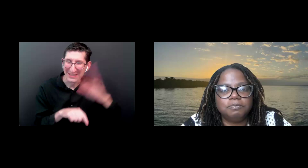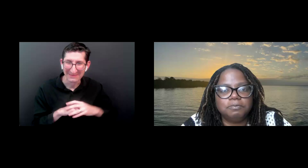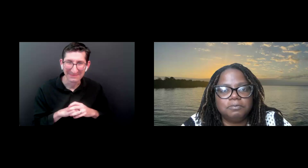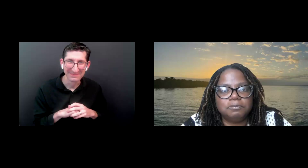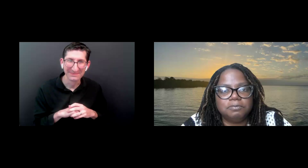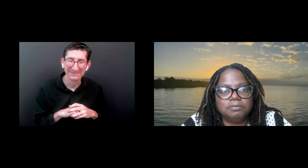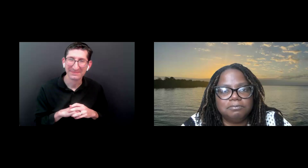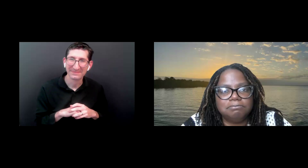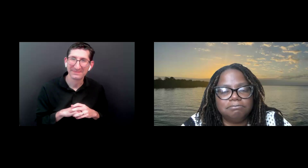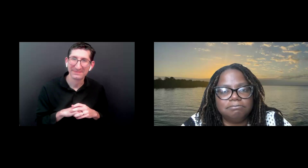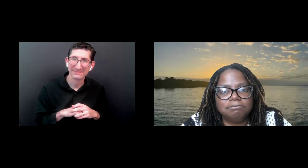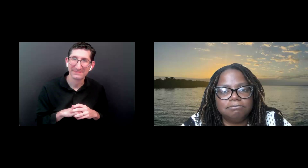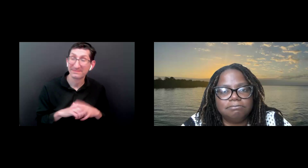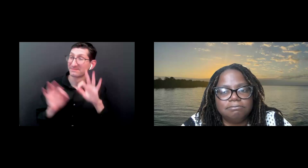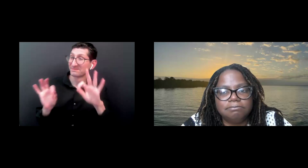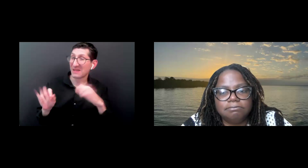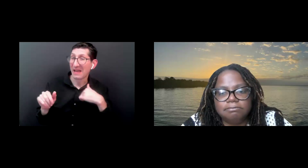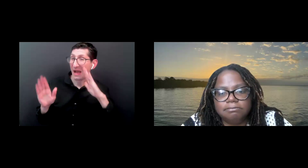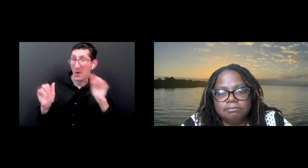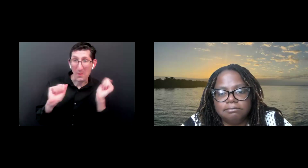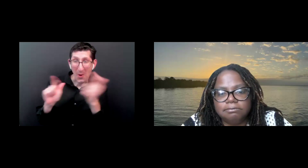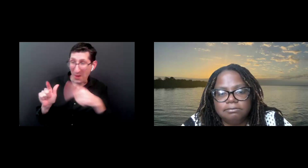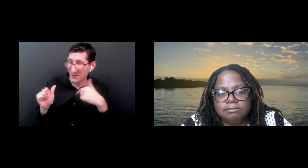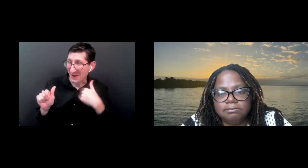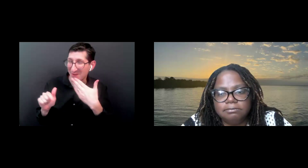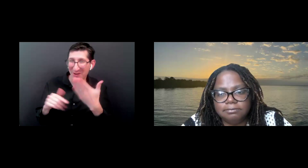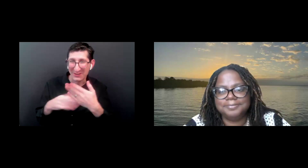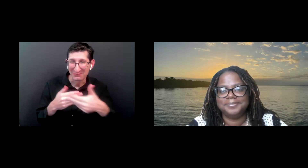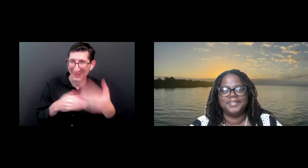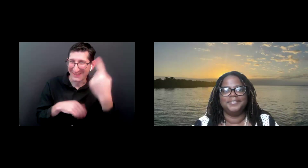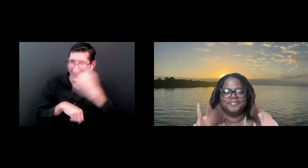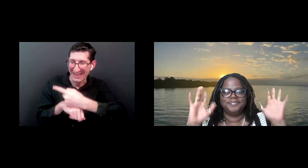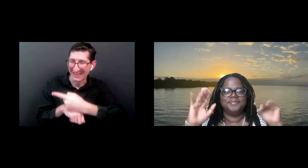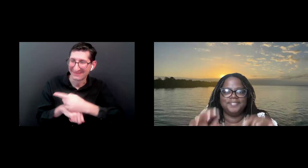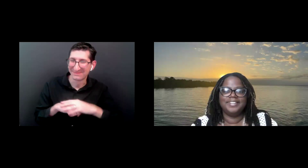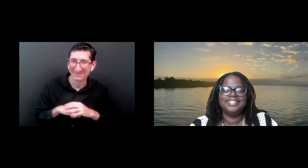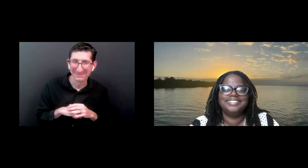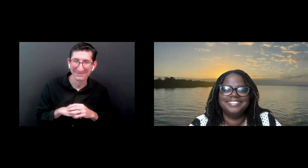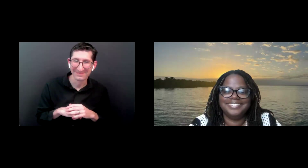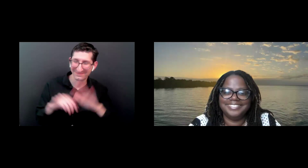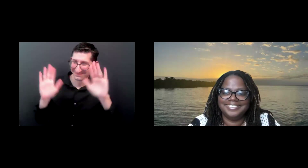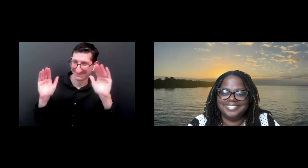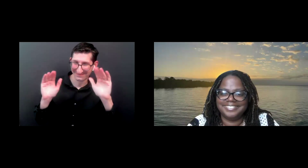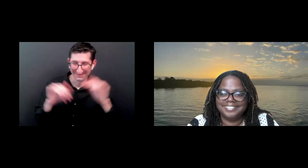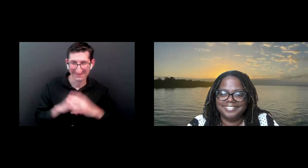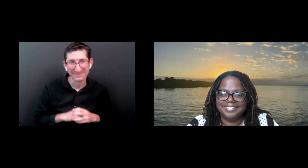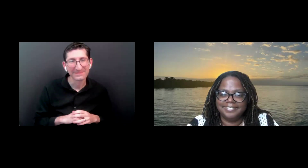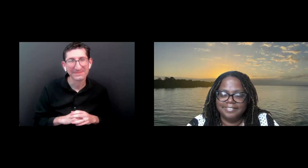you. And I hope everyone has a great rest of their day today. Yep. Bye.